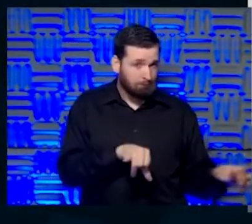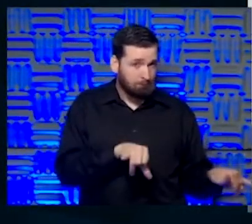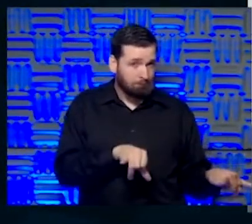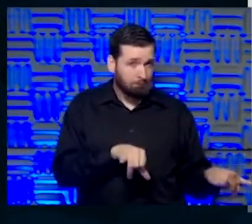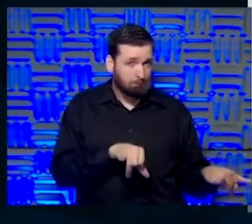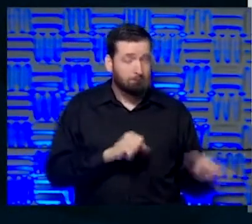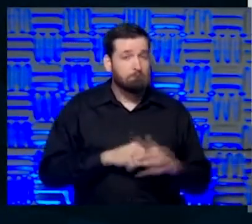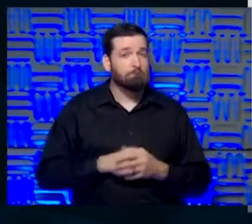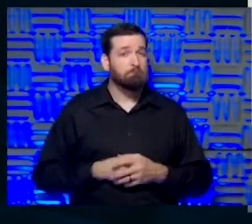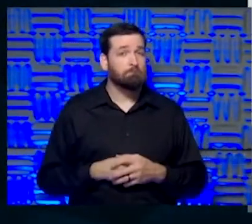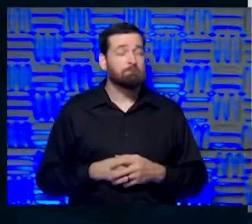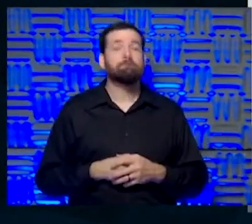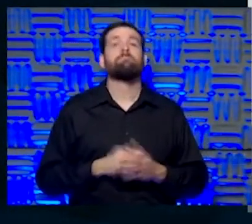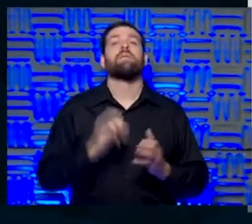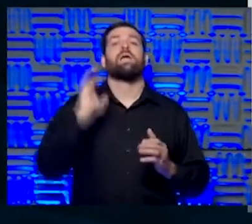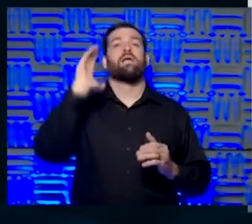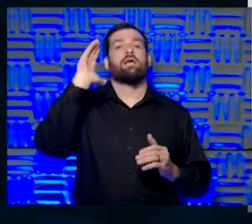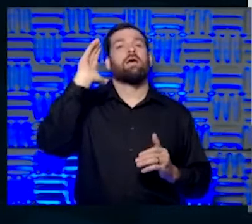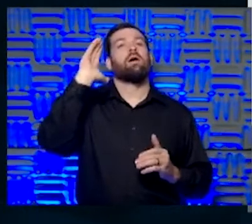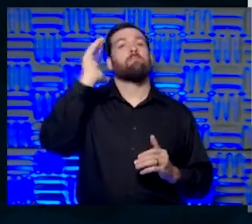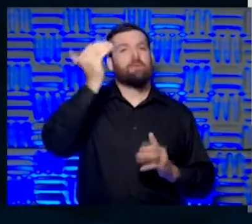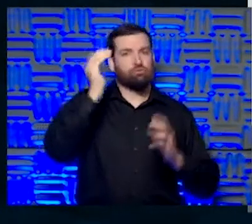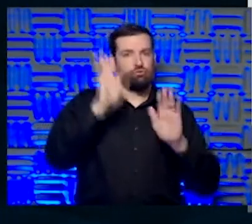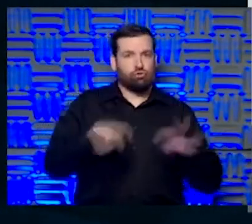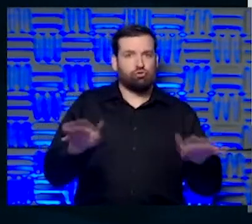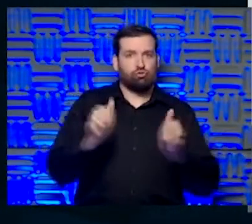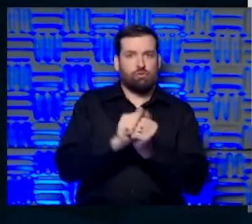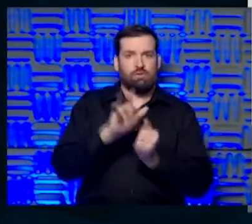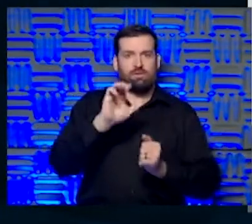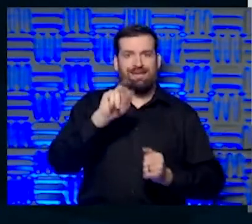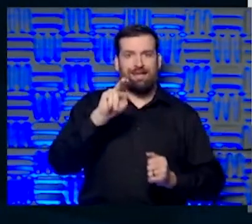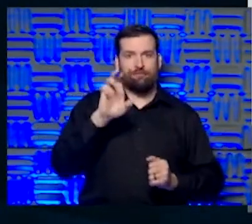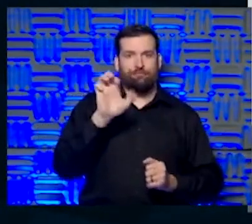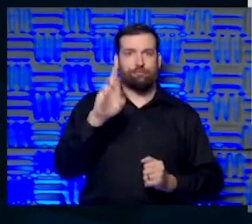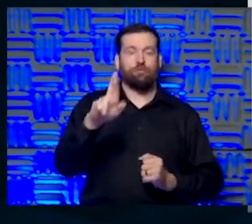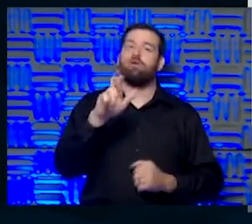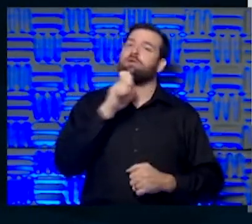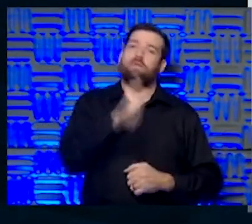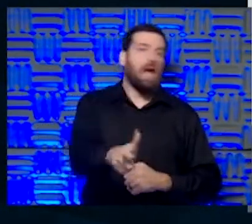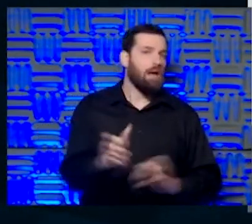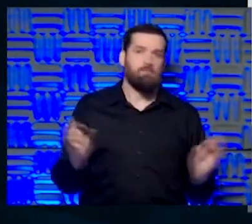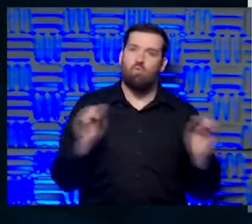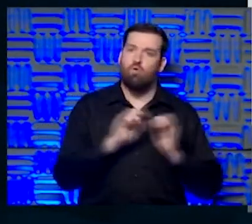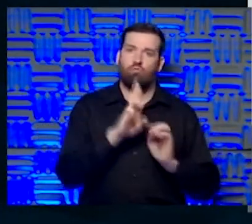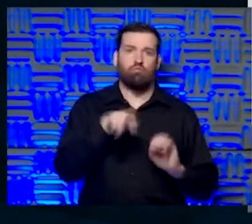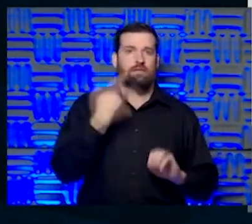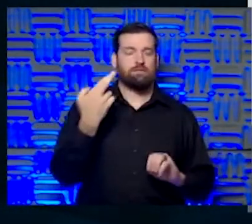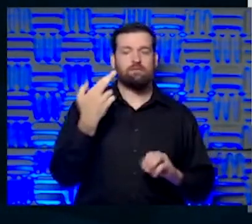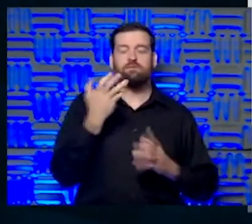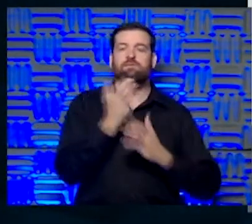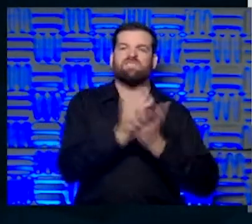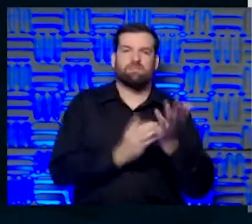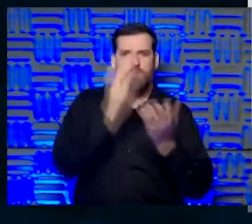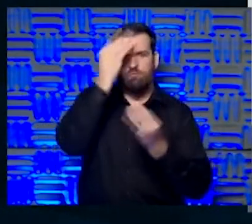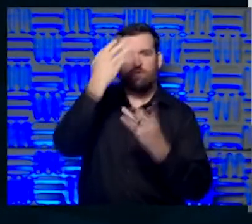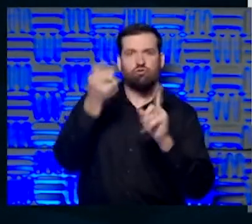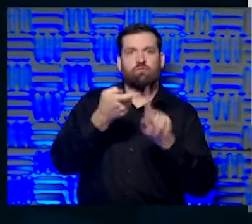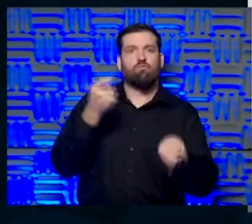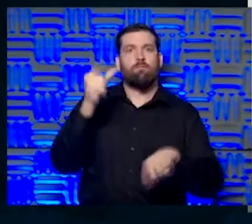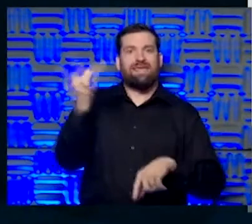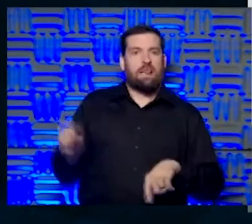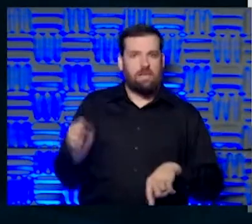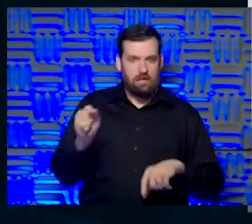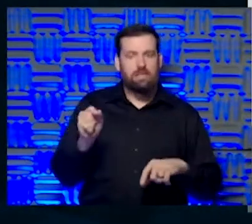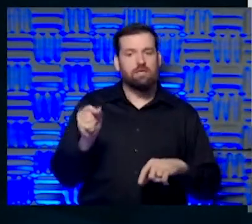Yeah, so it appears that children with cancer are not more at risk. There's some early data that came out of Italy. We